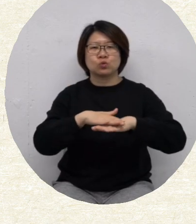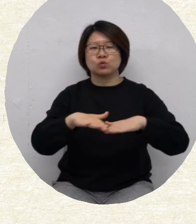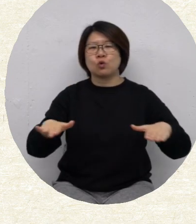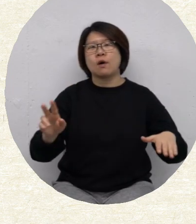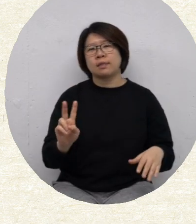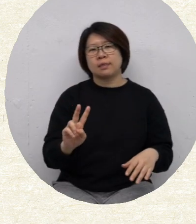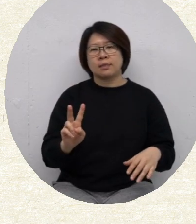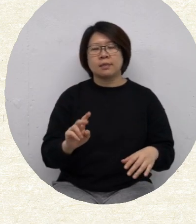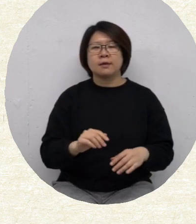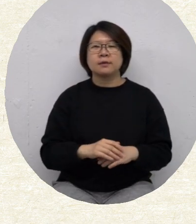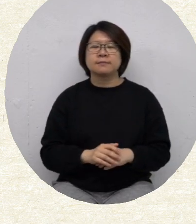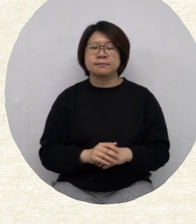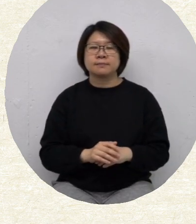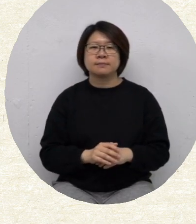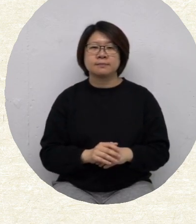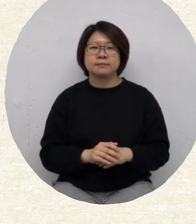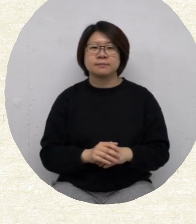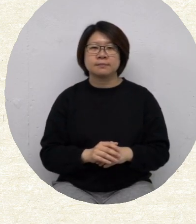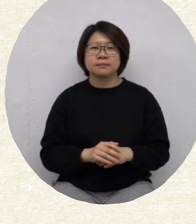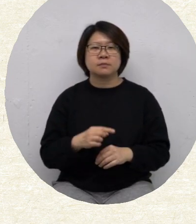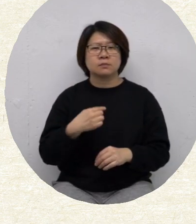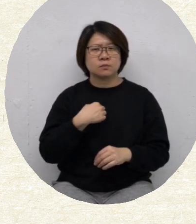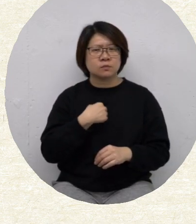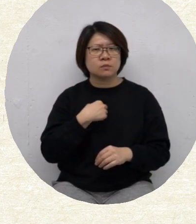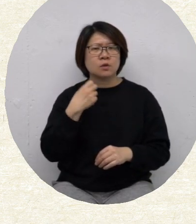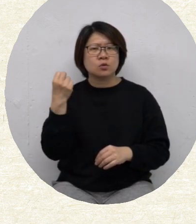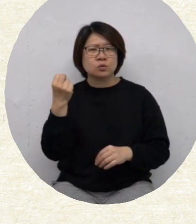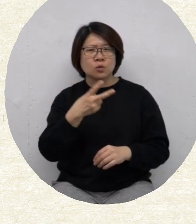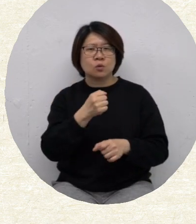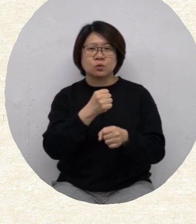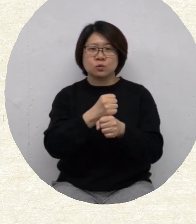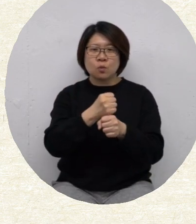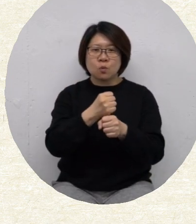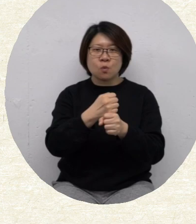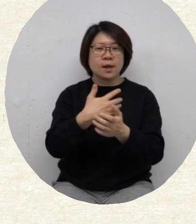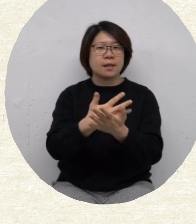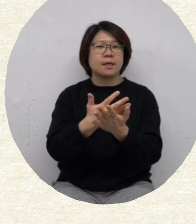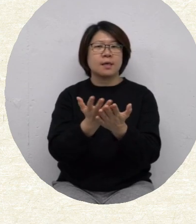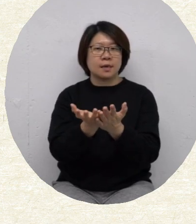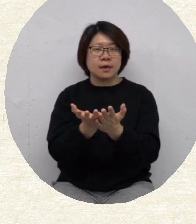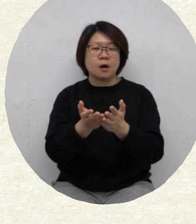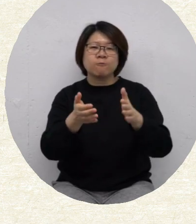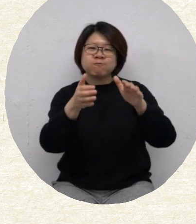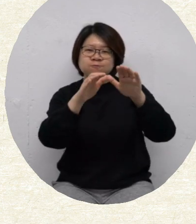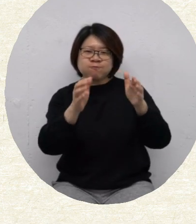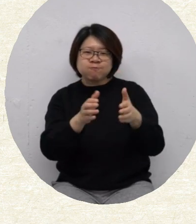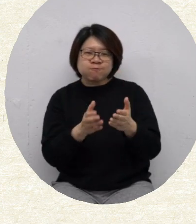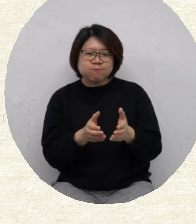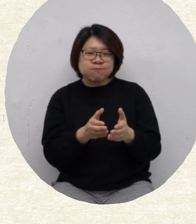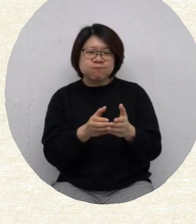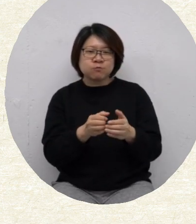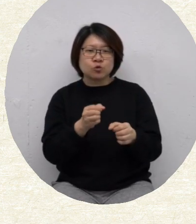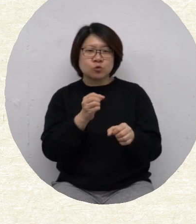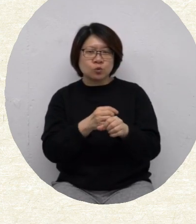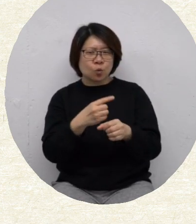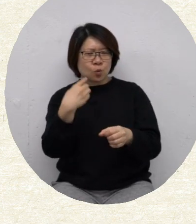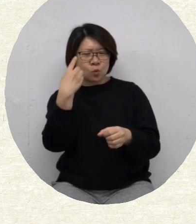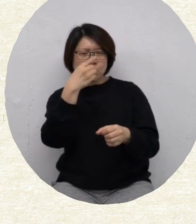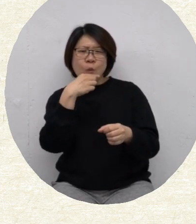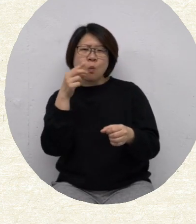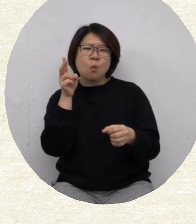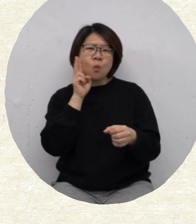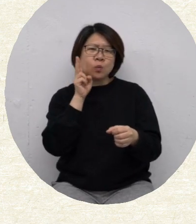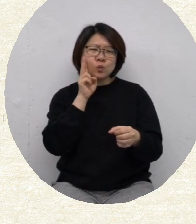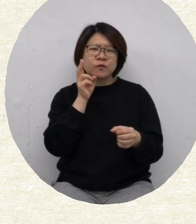The next couple of slides show how some of these pieces were installed in my solo exhibition in 2019.